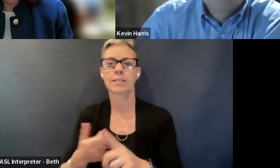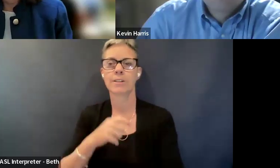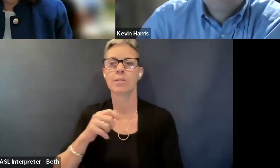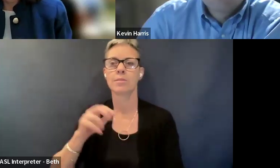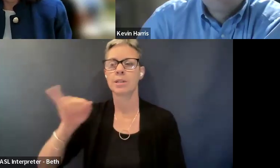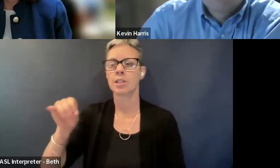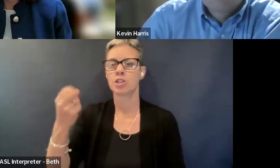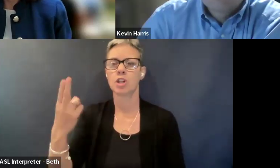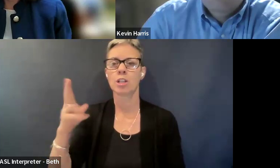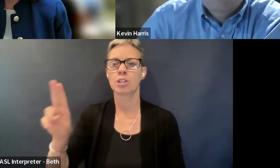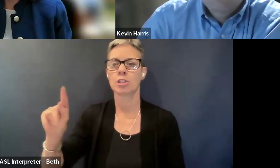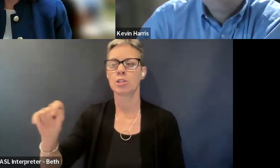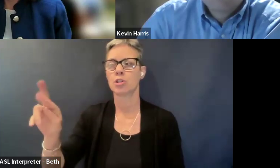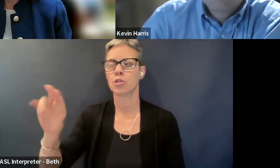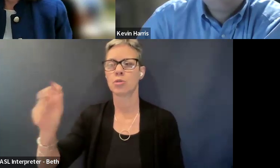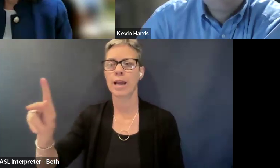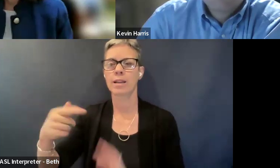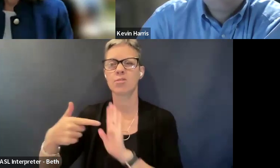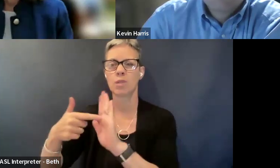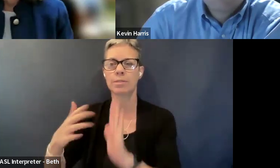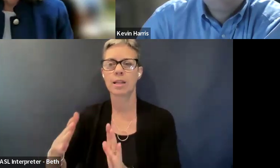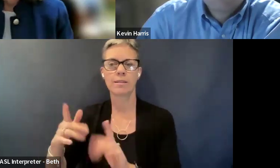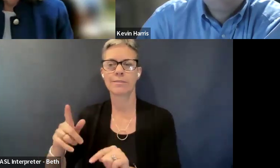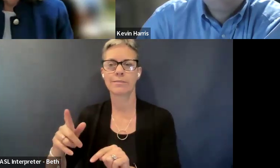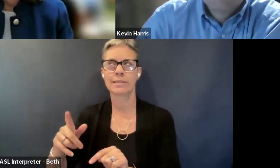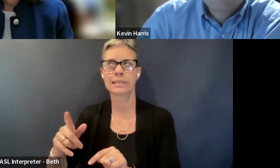join us today, and it looks like he is